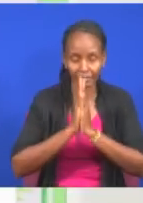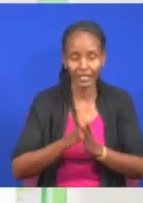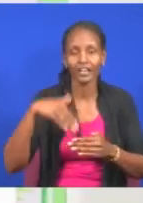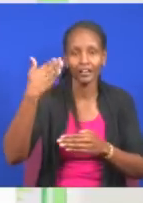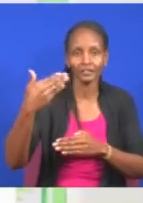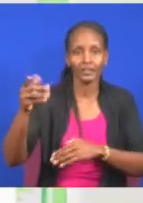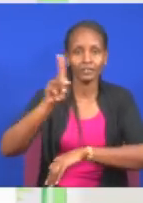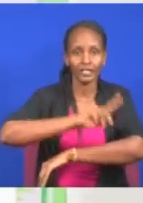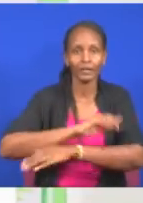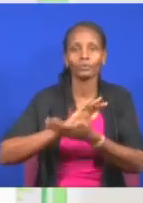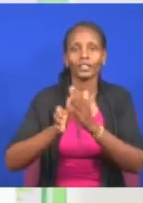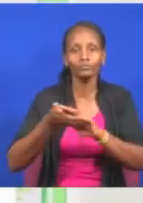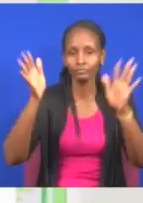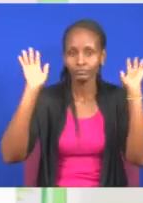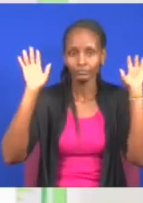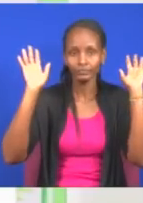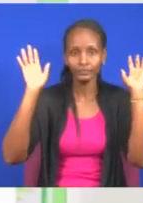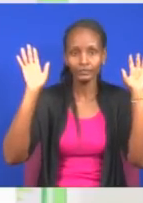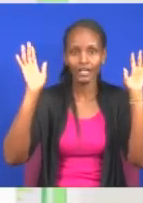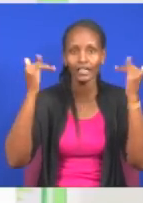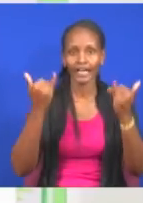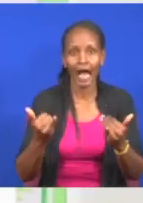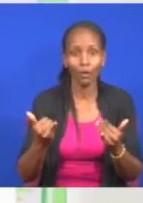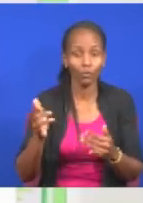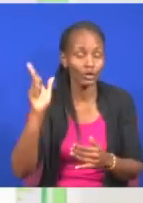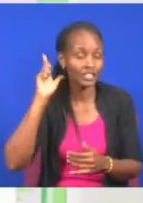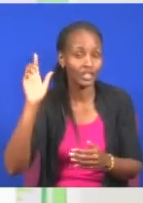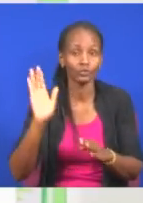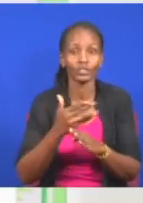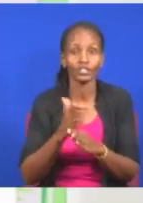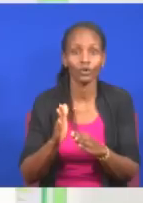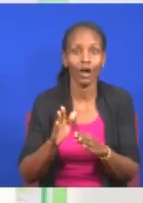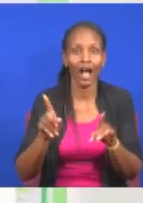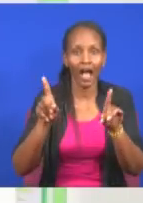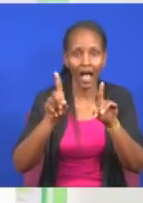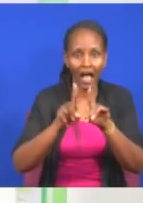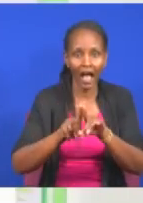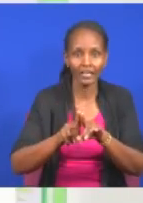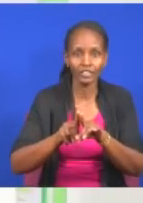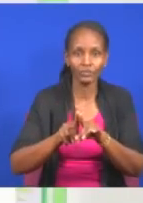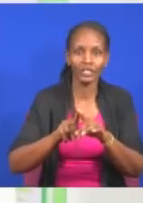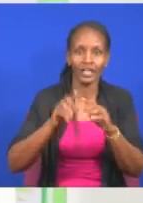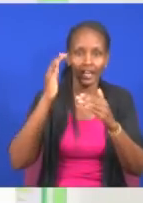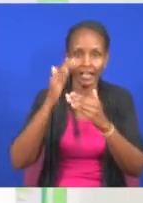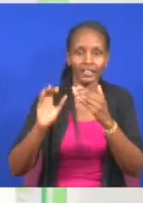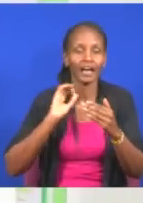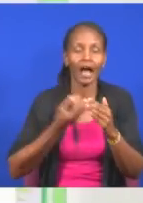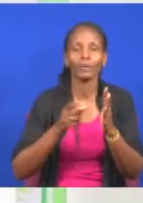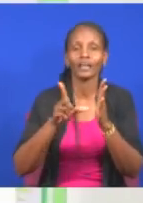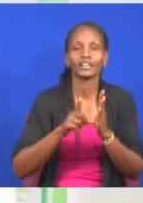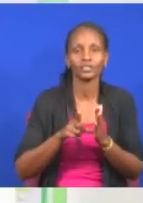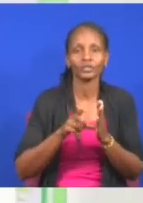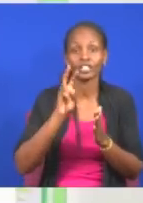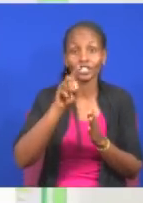without giving up. And now we'll listen to the song as we come to the end of our lesson. See you next